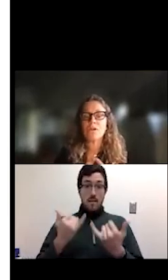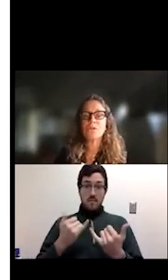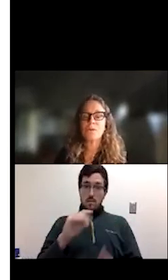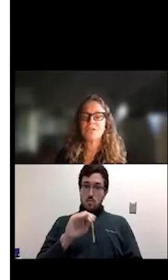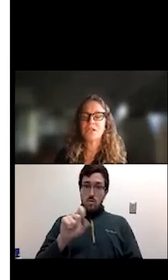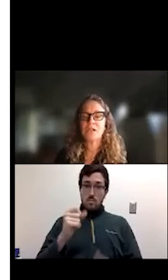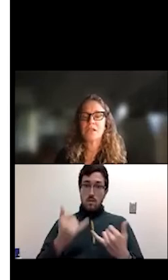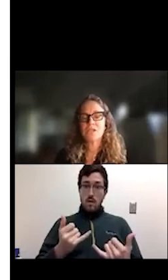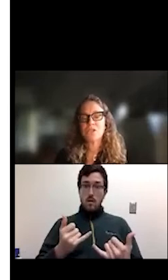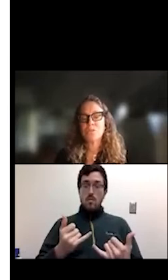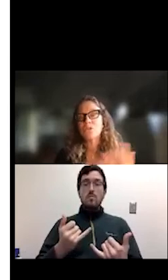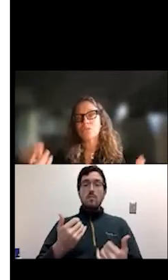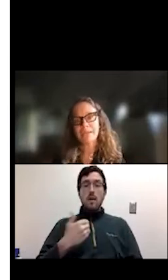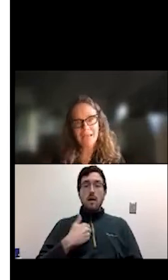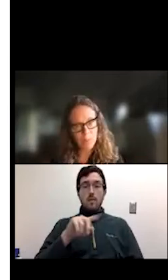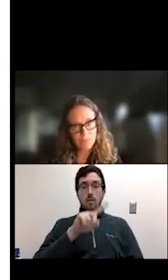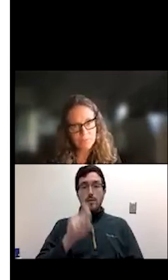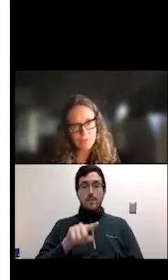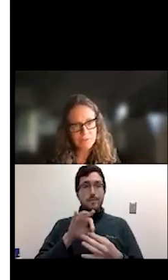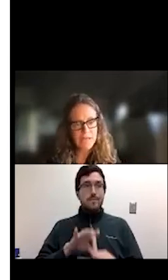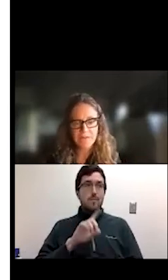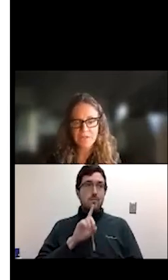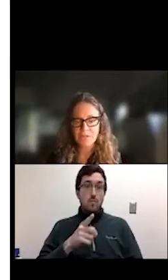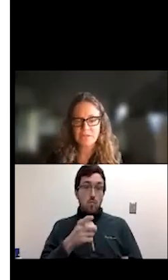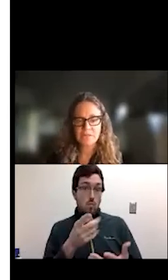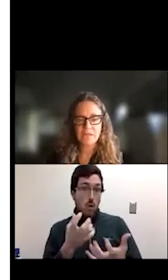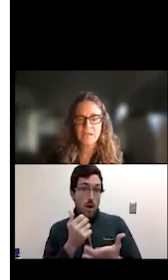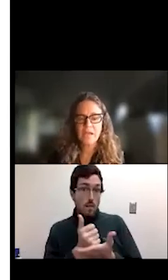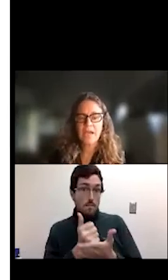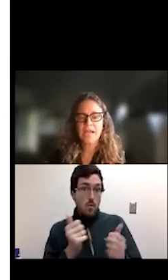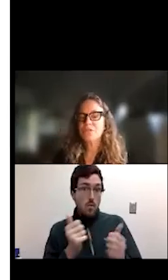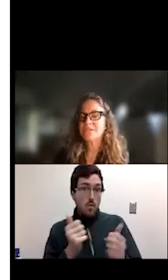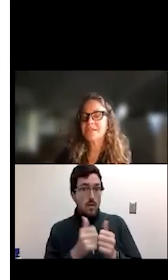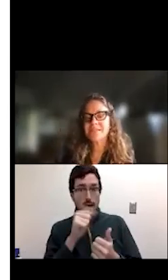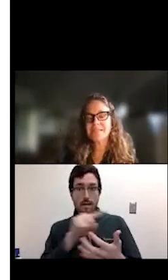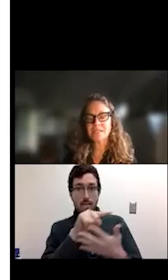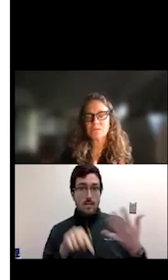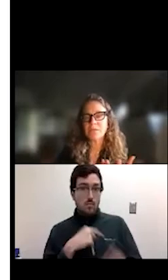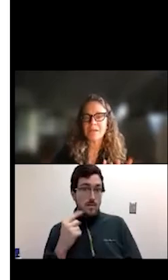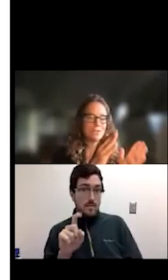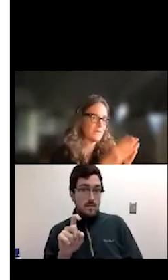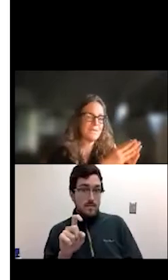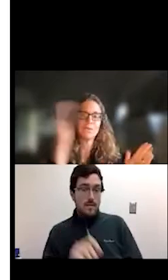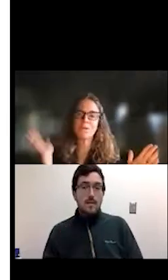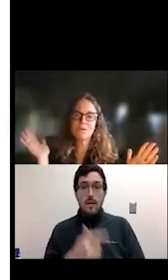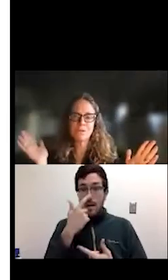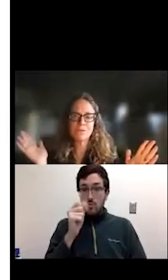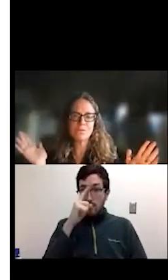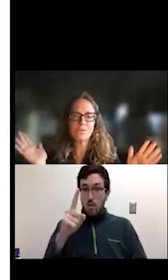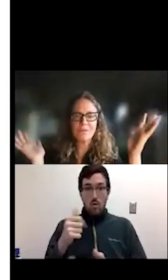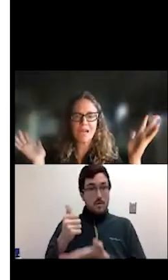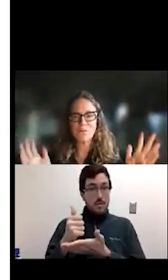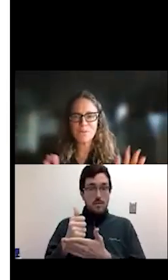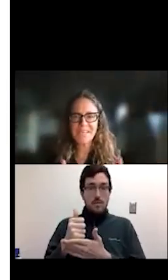now include a question akin to, would you like help with any of these risks? And interest in assistance has really ranged from